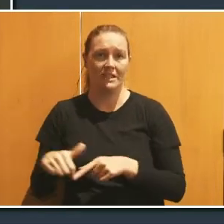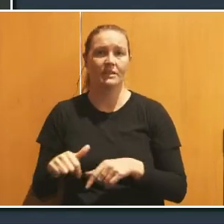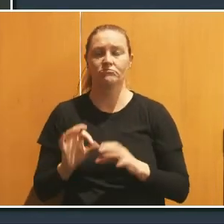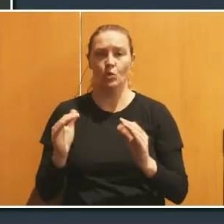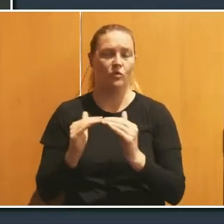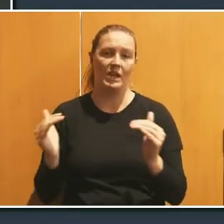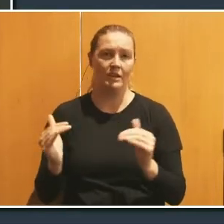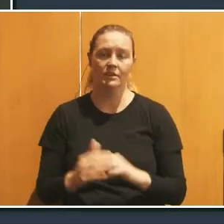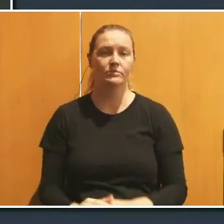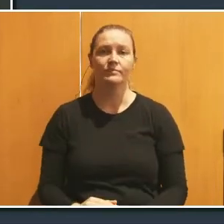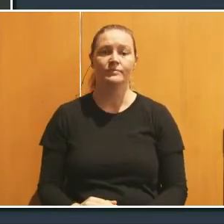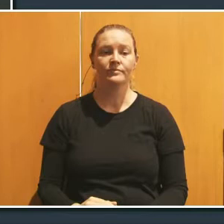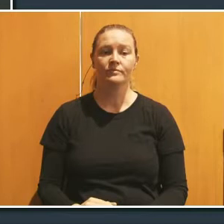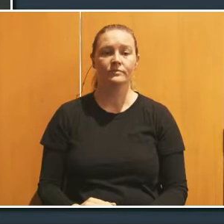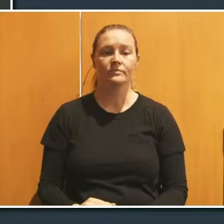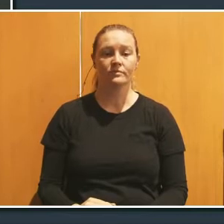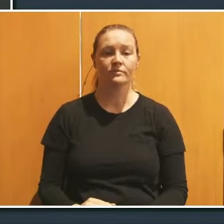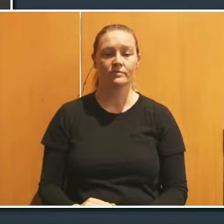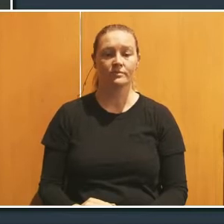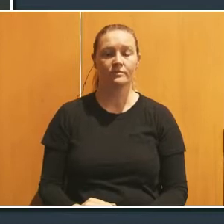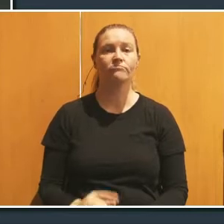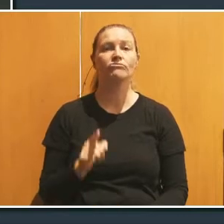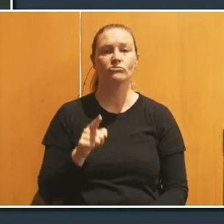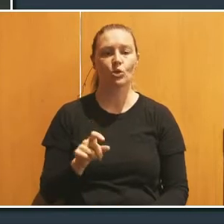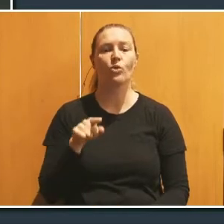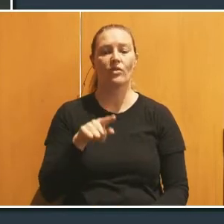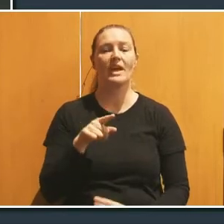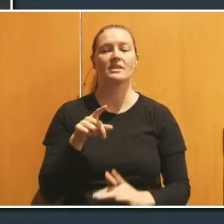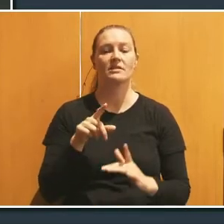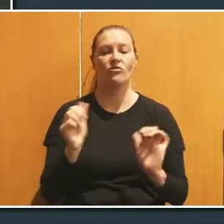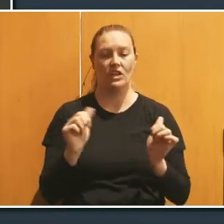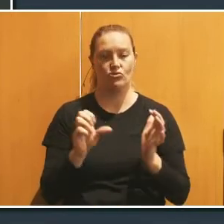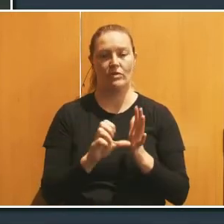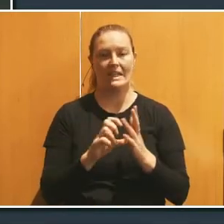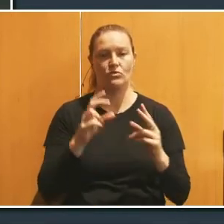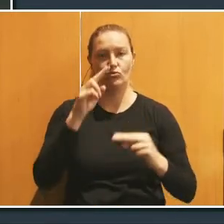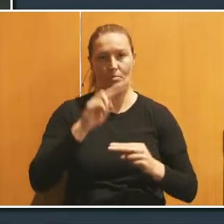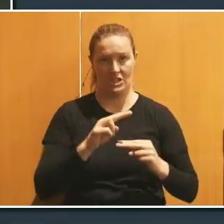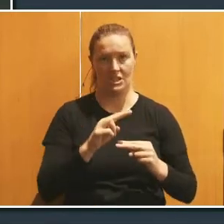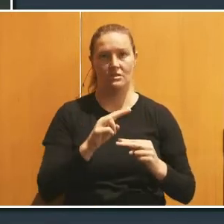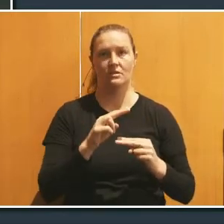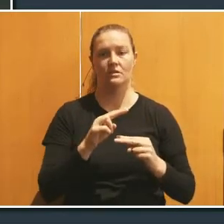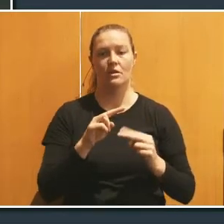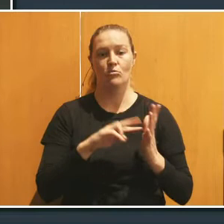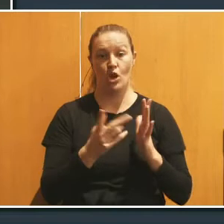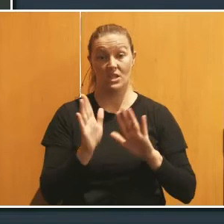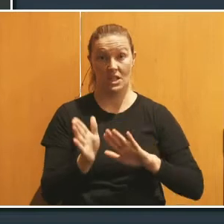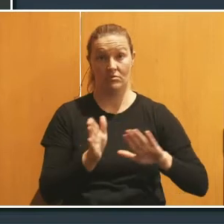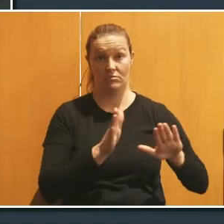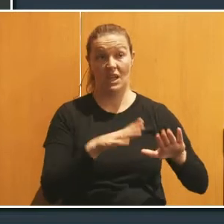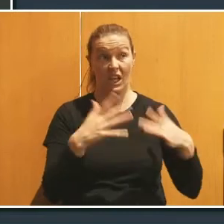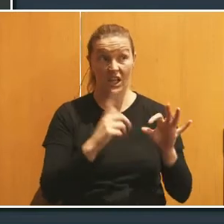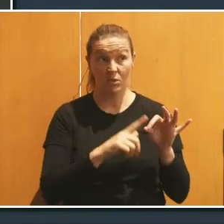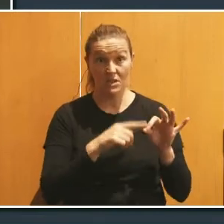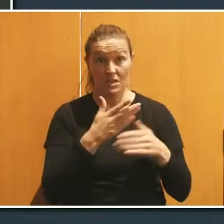So that's kind of everything on the rates remission side of things. If anyone has any questions